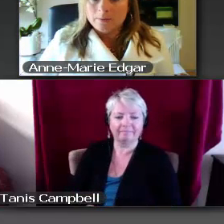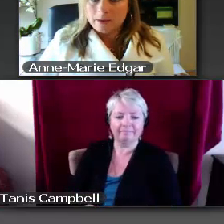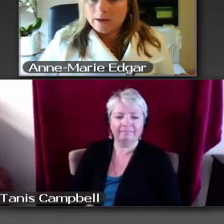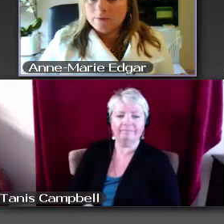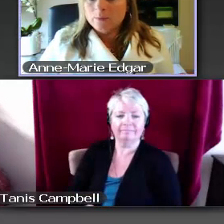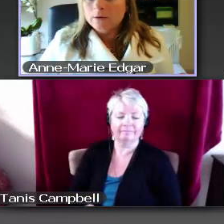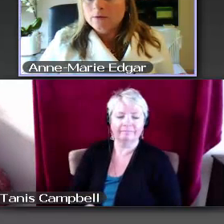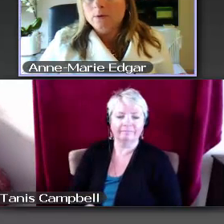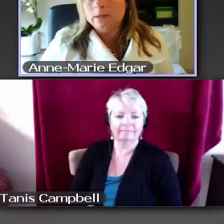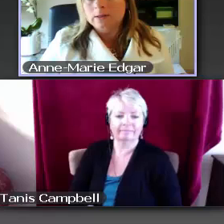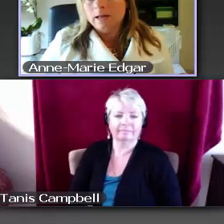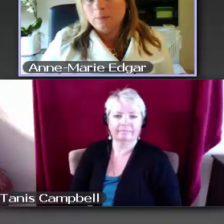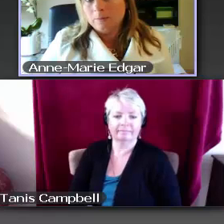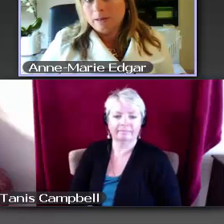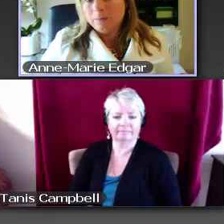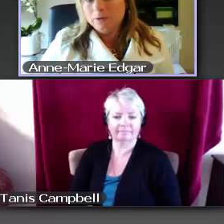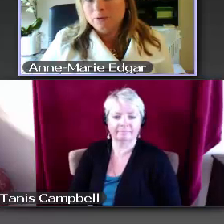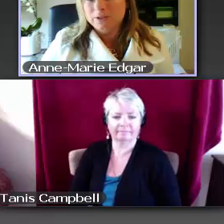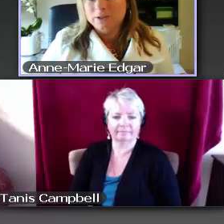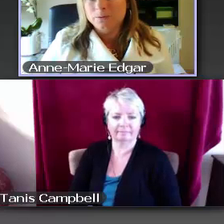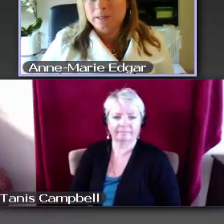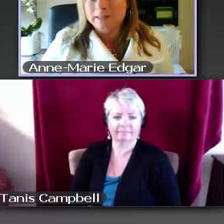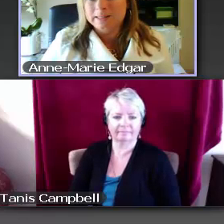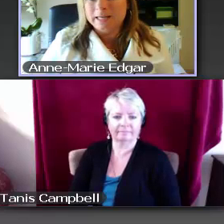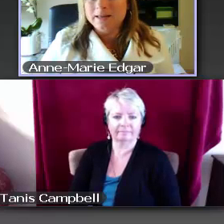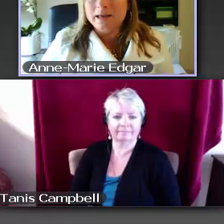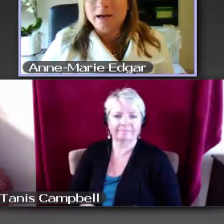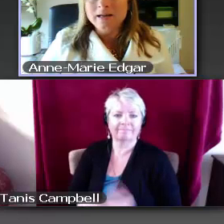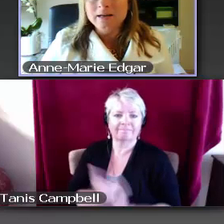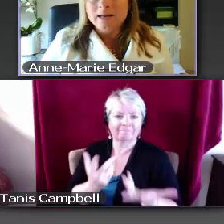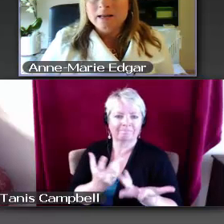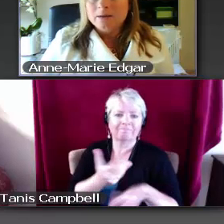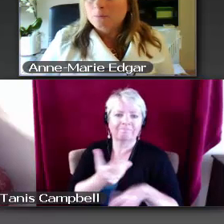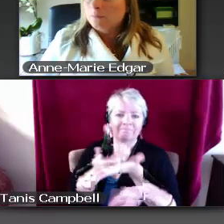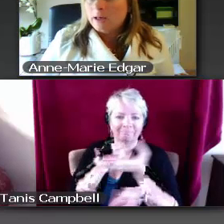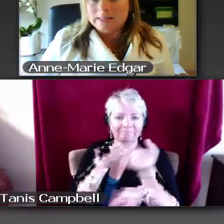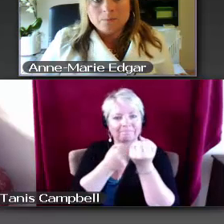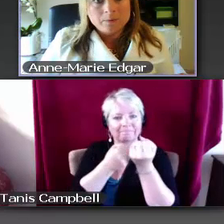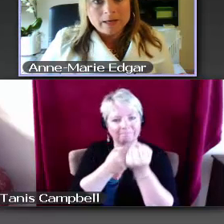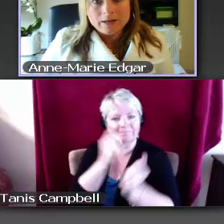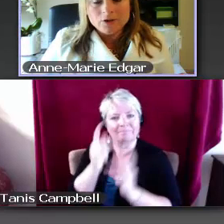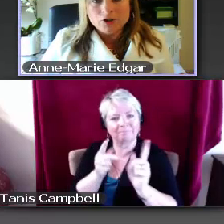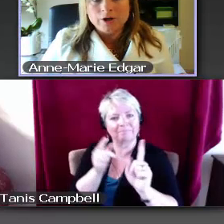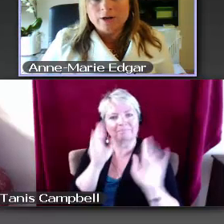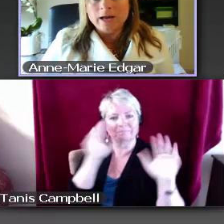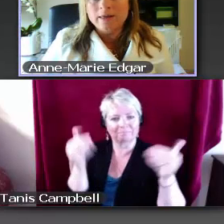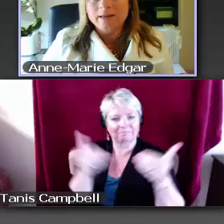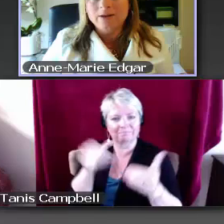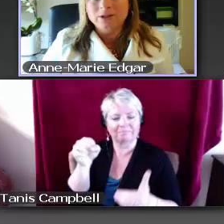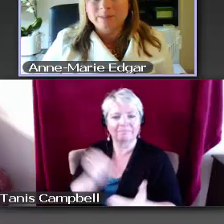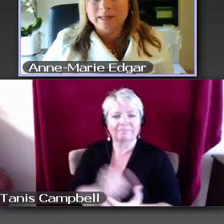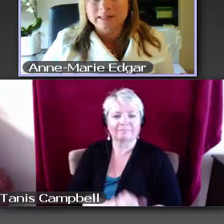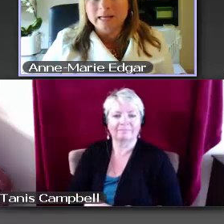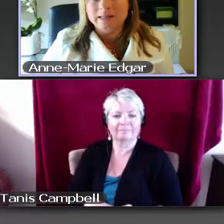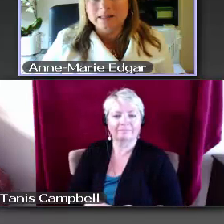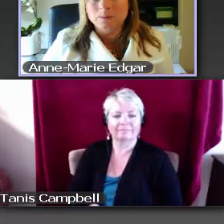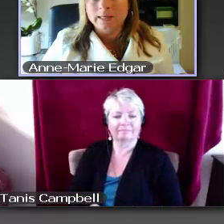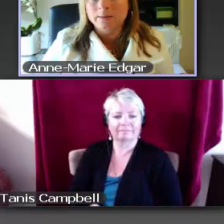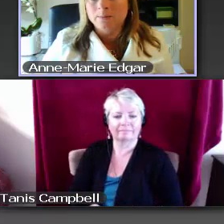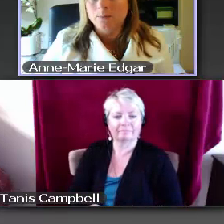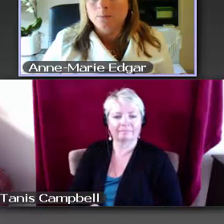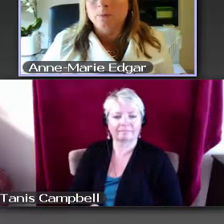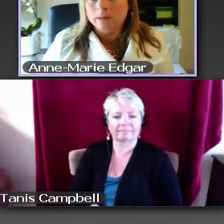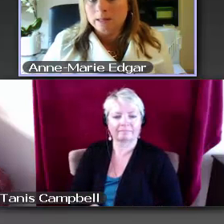So yeah, we have a real focus on helping people, just to reinstate that. As a Canadian charity, I think that just makes